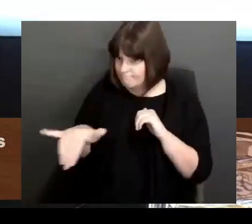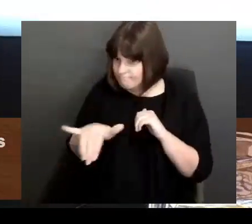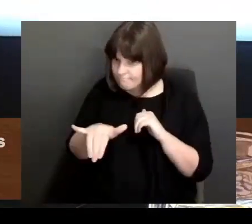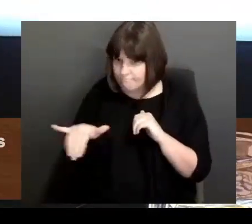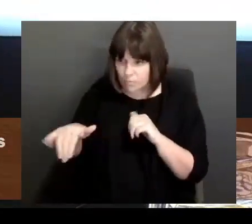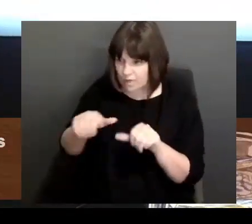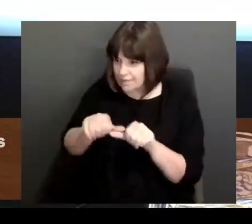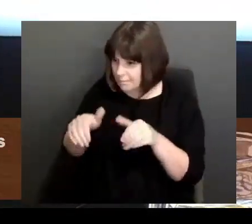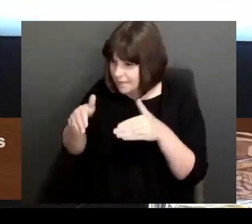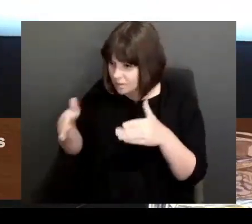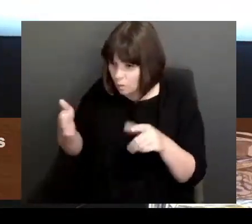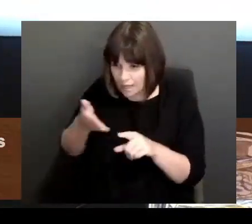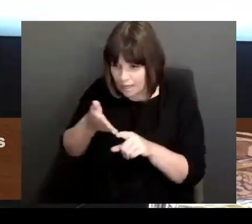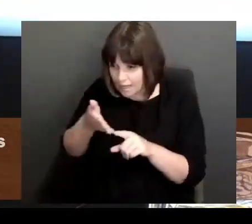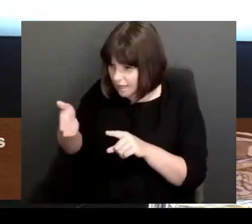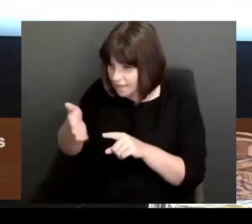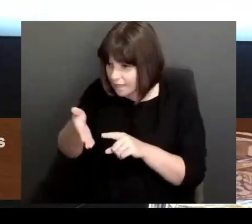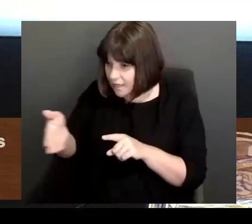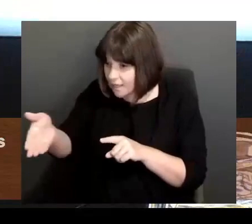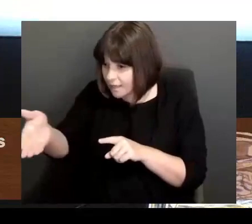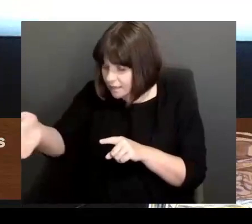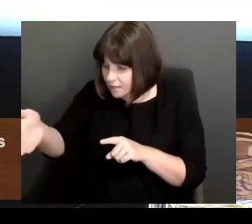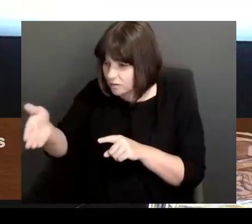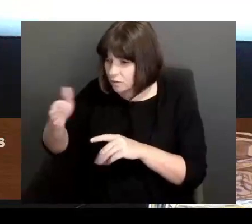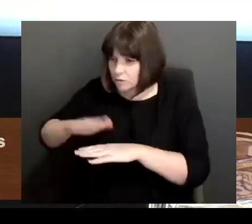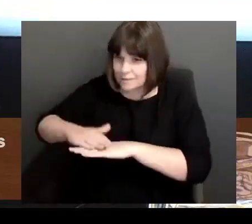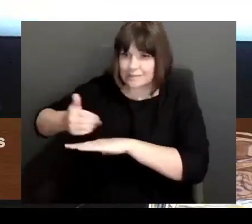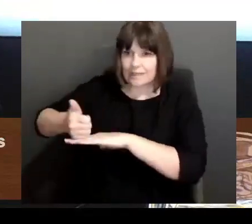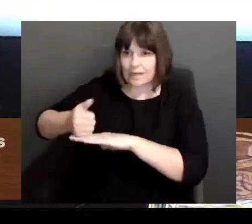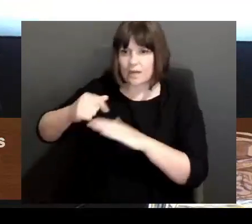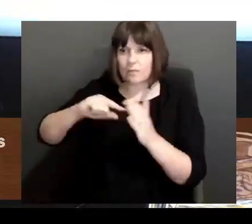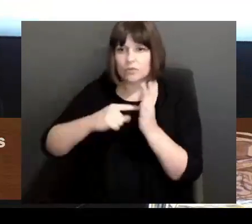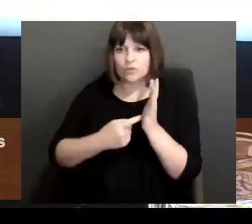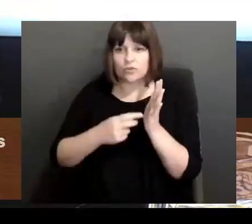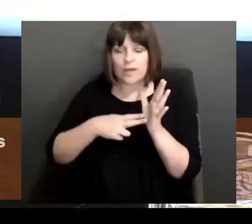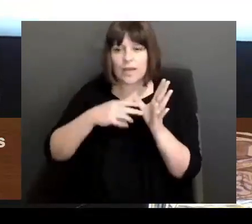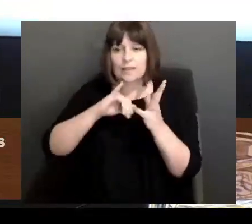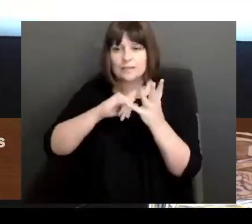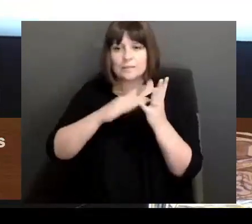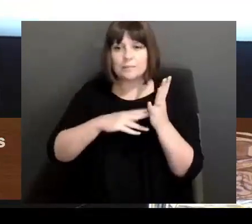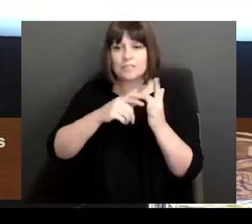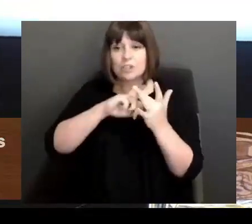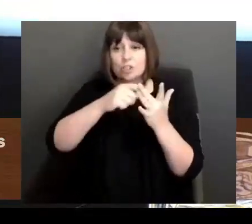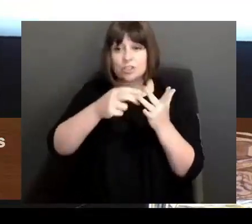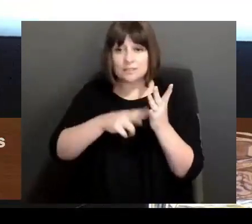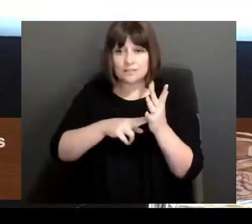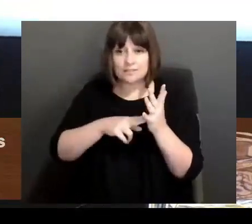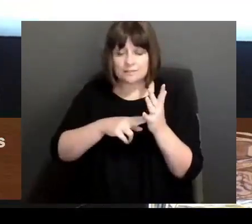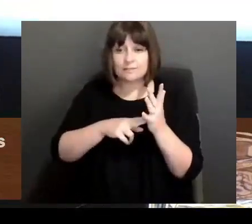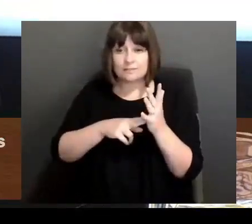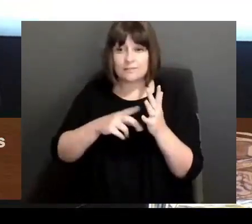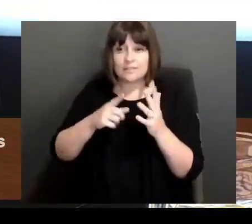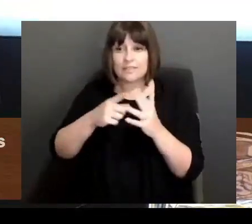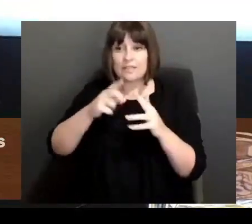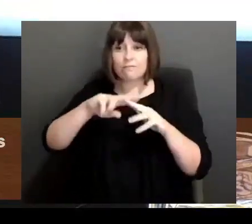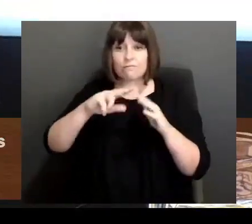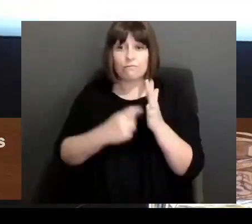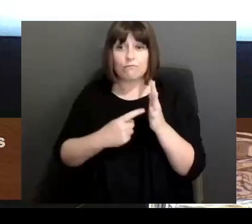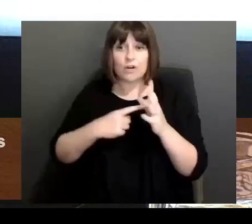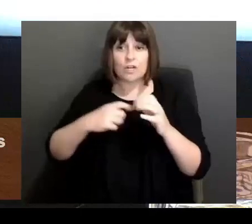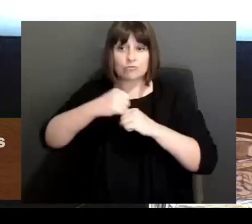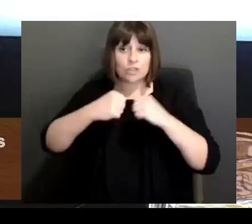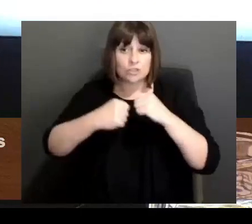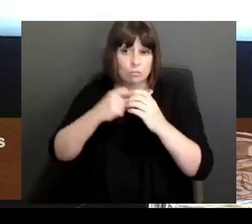is of a transmission infrastructure project. So it is intended to